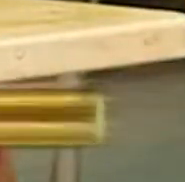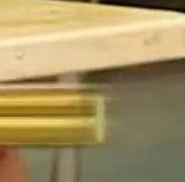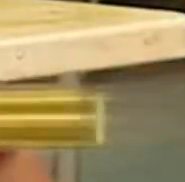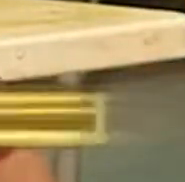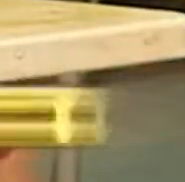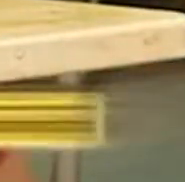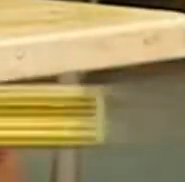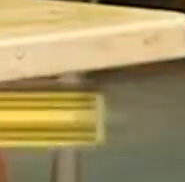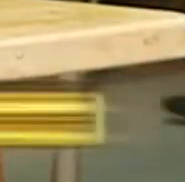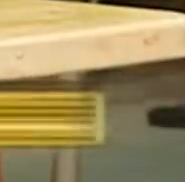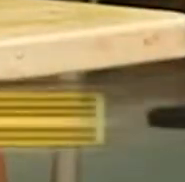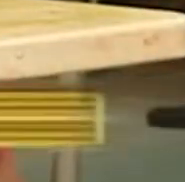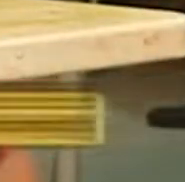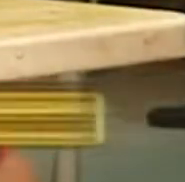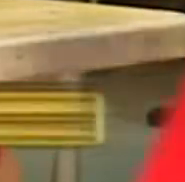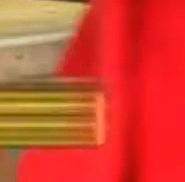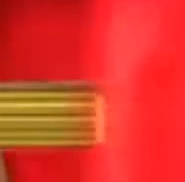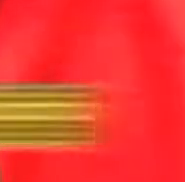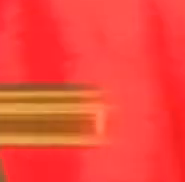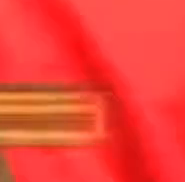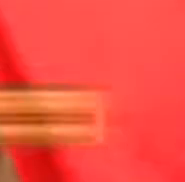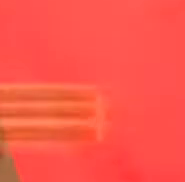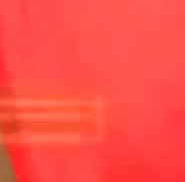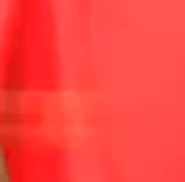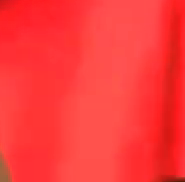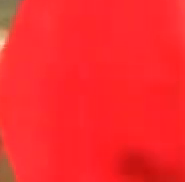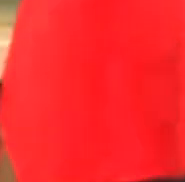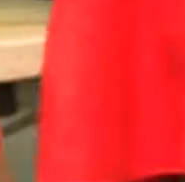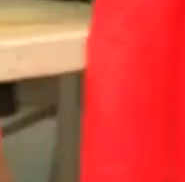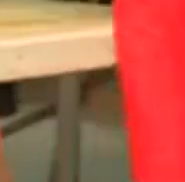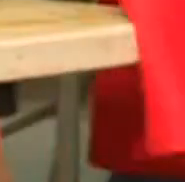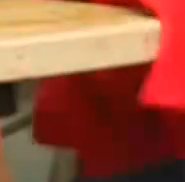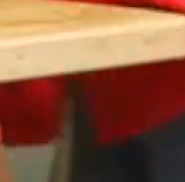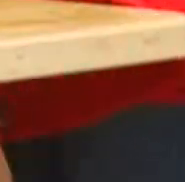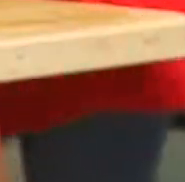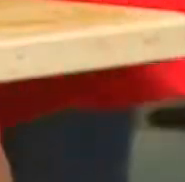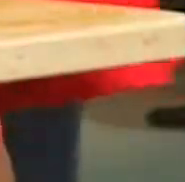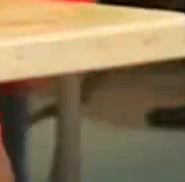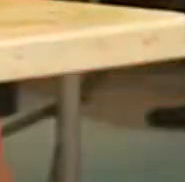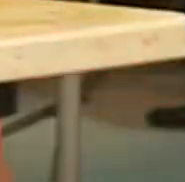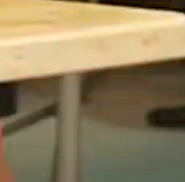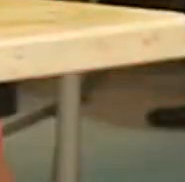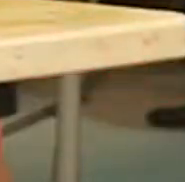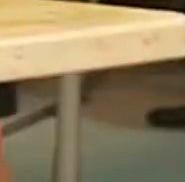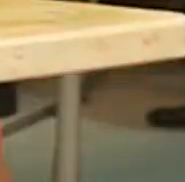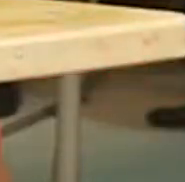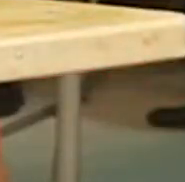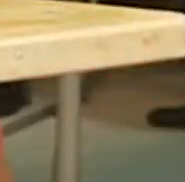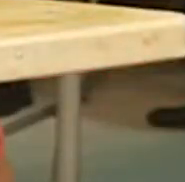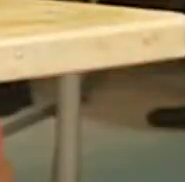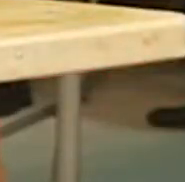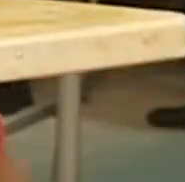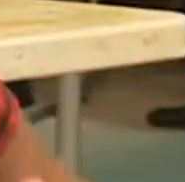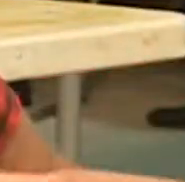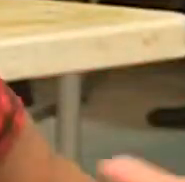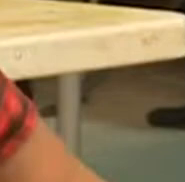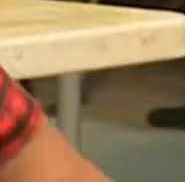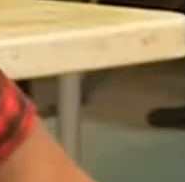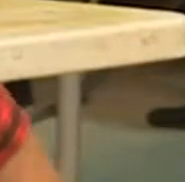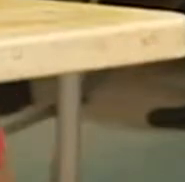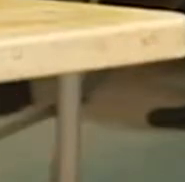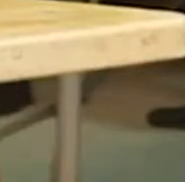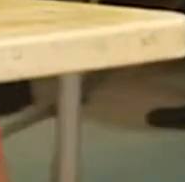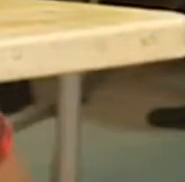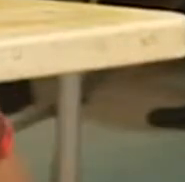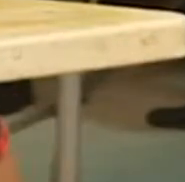That's our 10%. We give it to the community. We work with the children. And I'm so happy working when I give back to